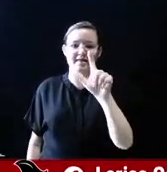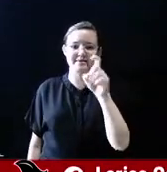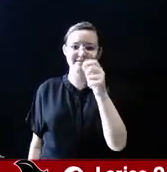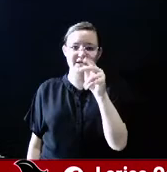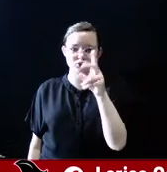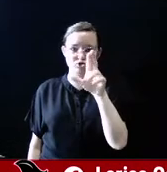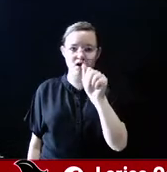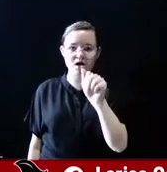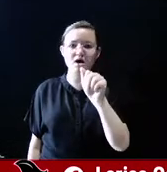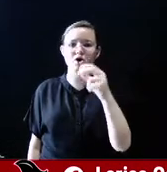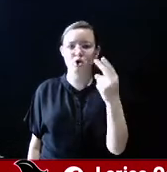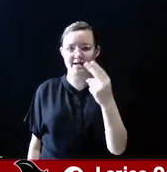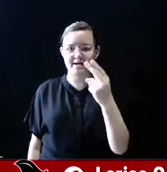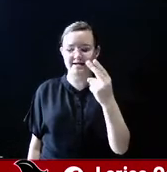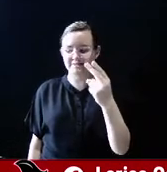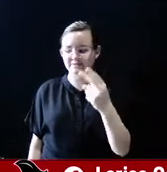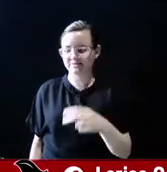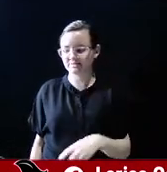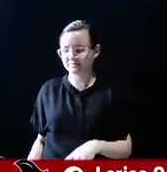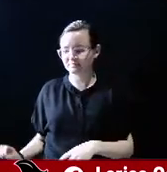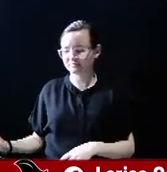Alessandro Jonathan Hernandez.